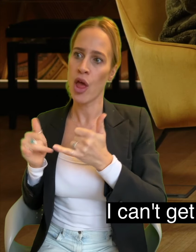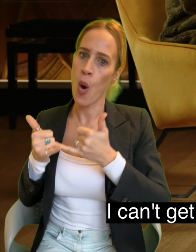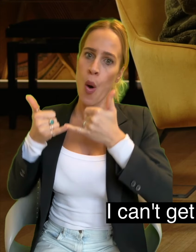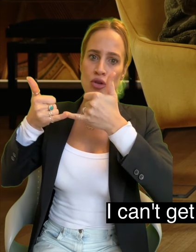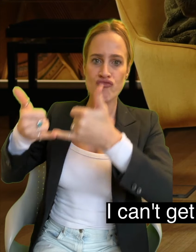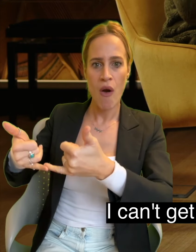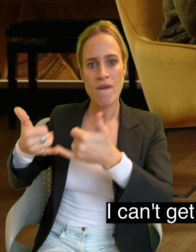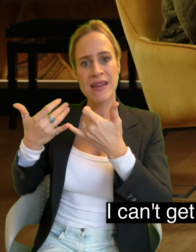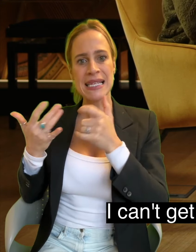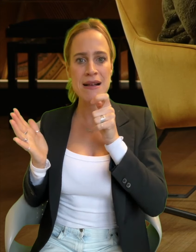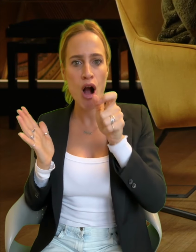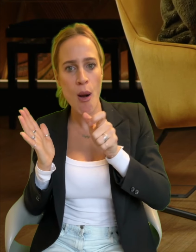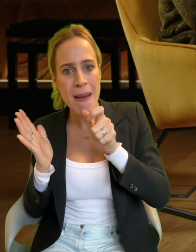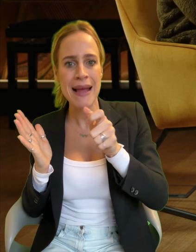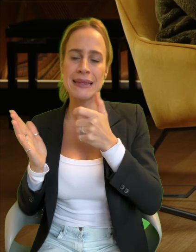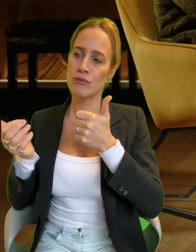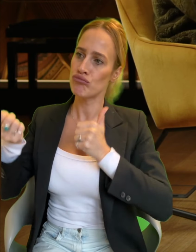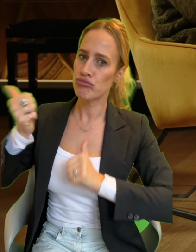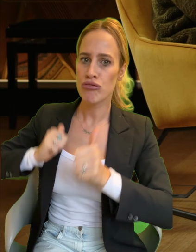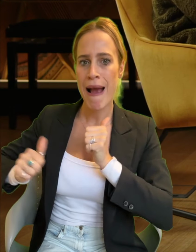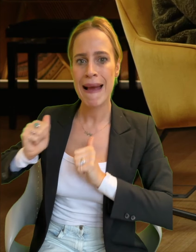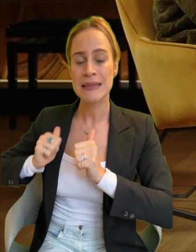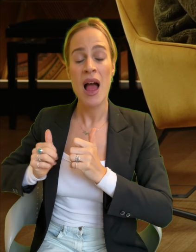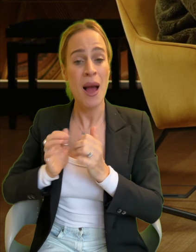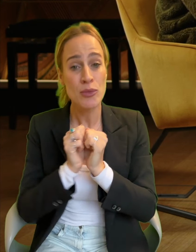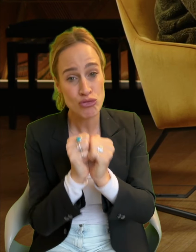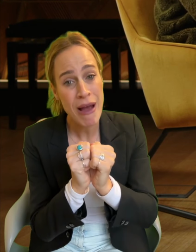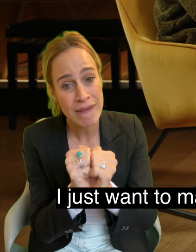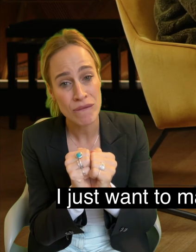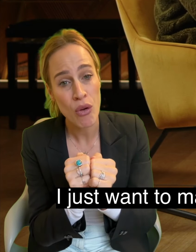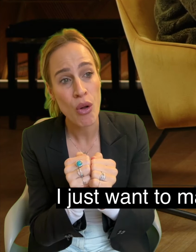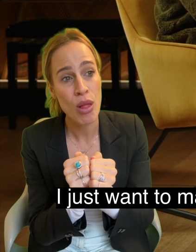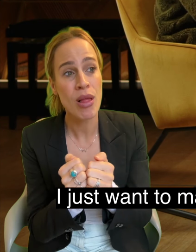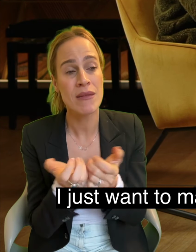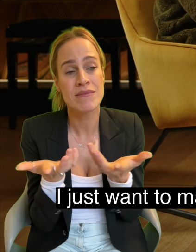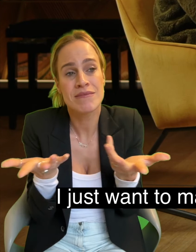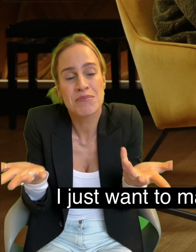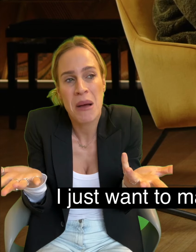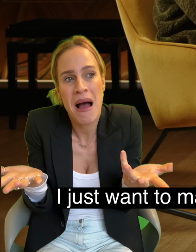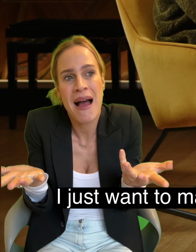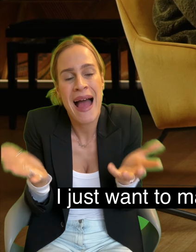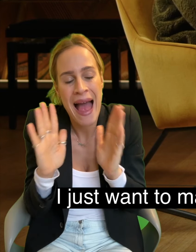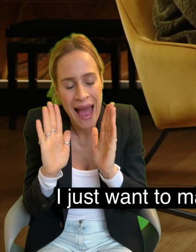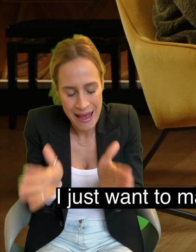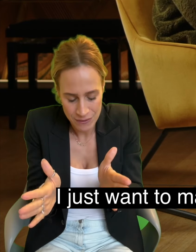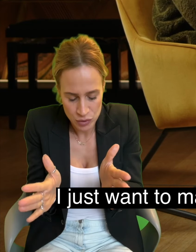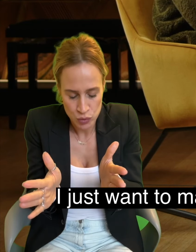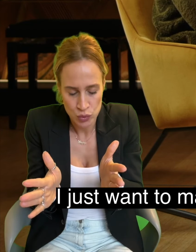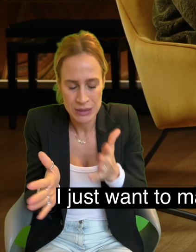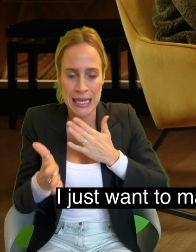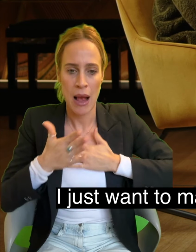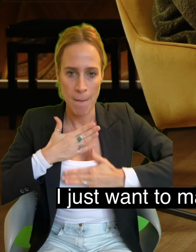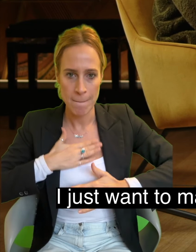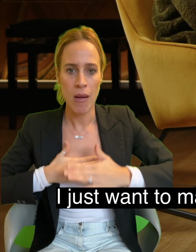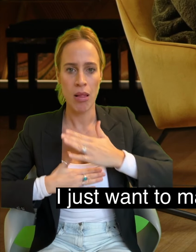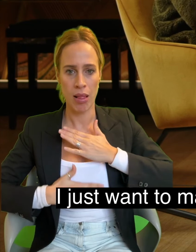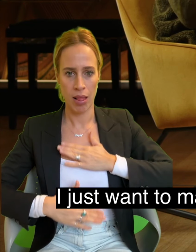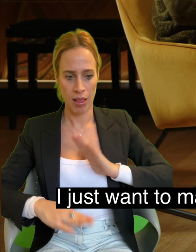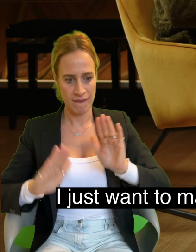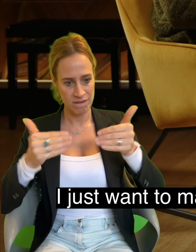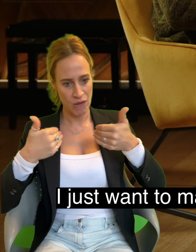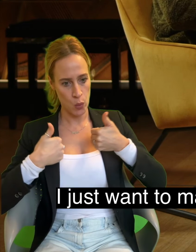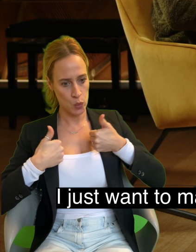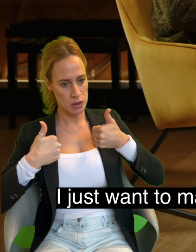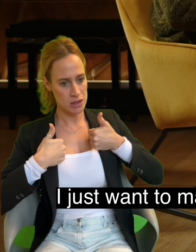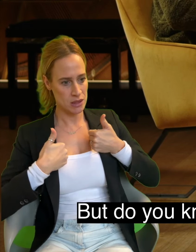the comments and the praise. Even though I'm mega grateful for it, I just want to make sure that I stay as humble as I can so that every day I'm